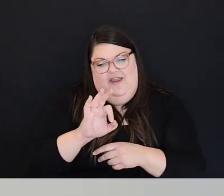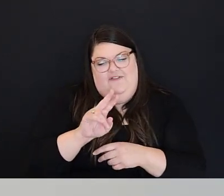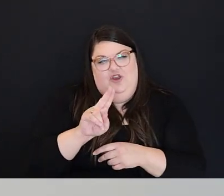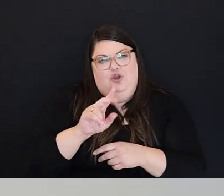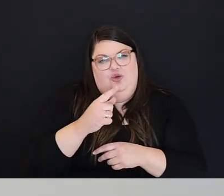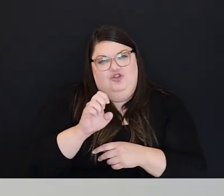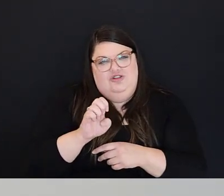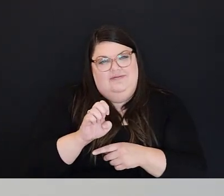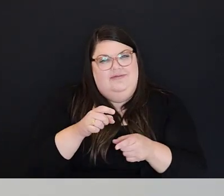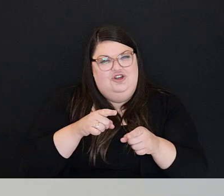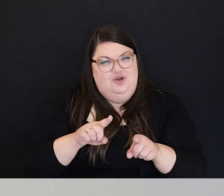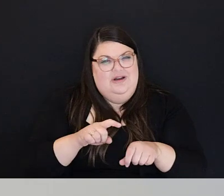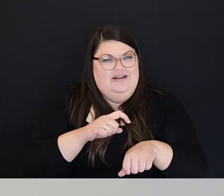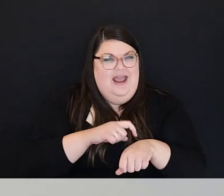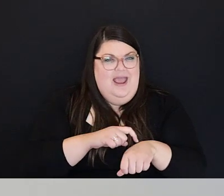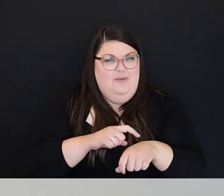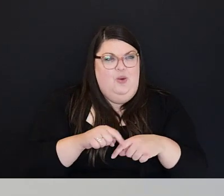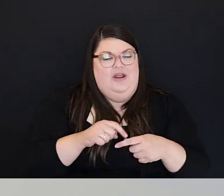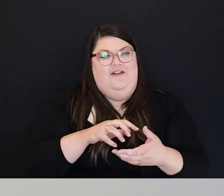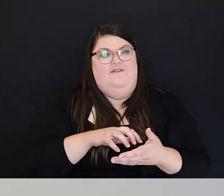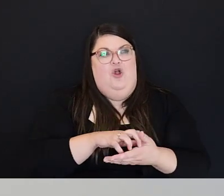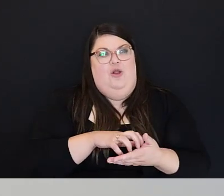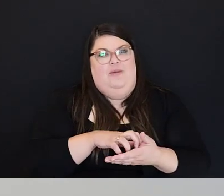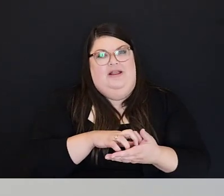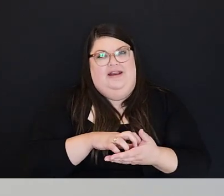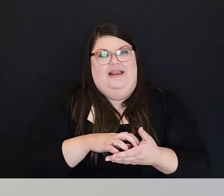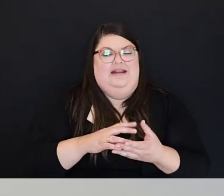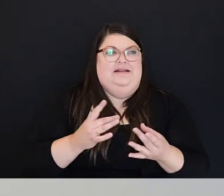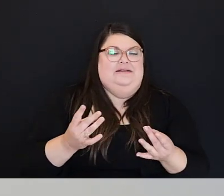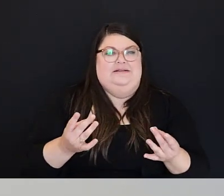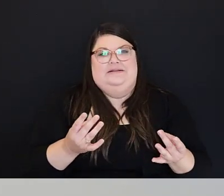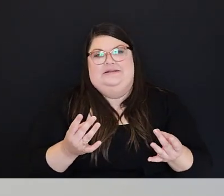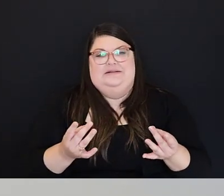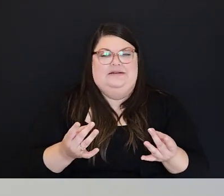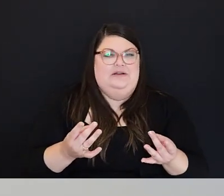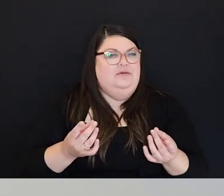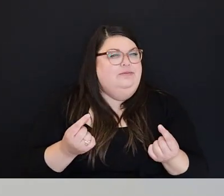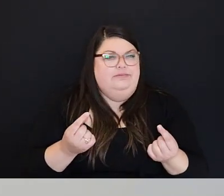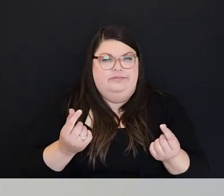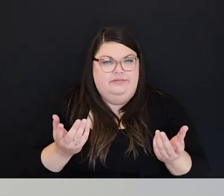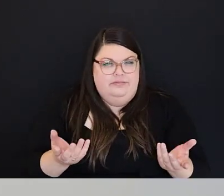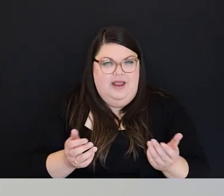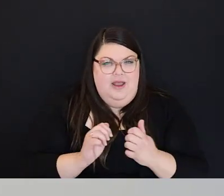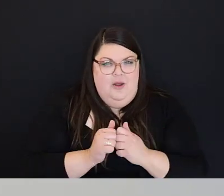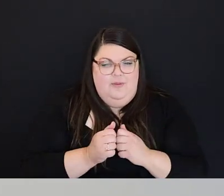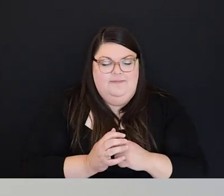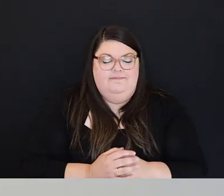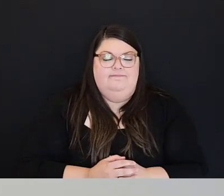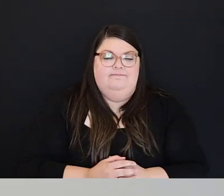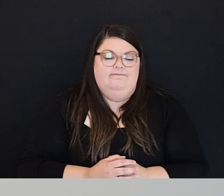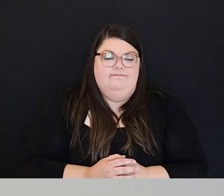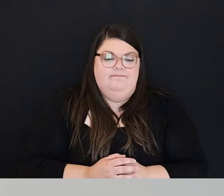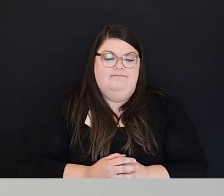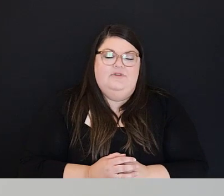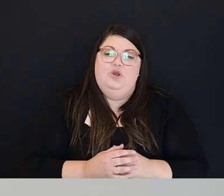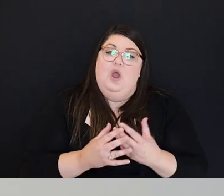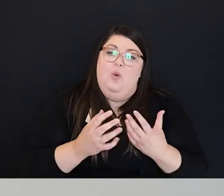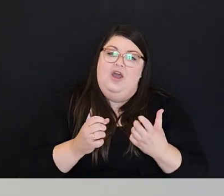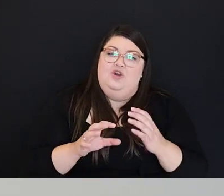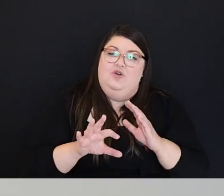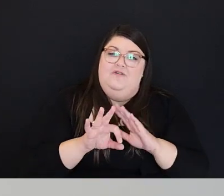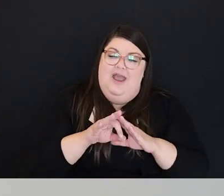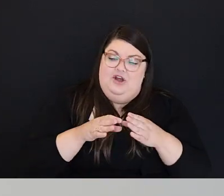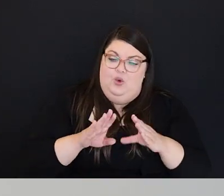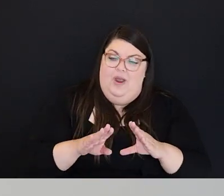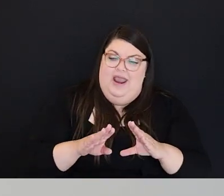times of great vulnerability and precarity? And I wanted to find a way to refer to